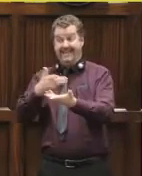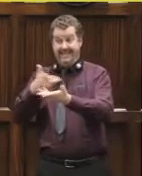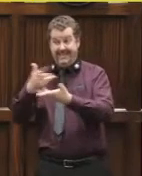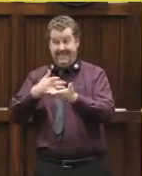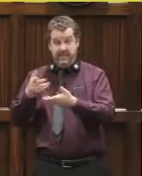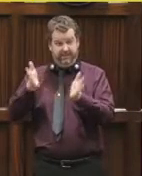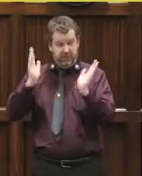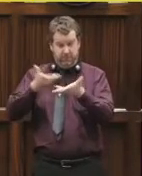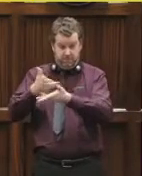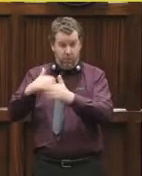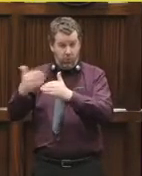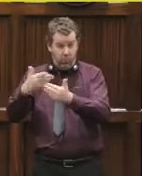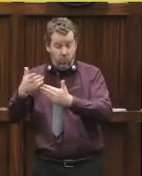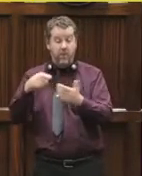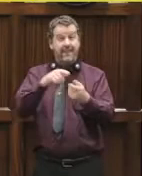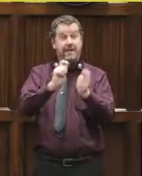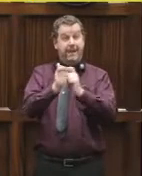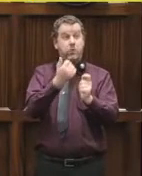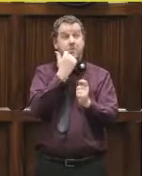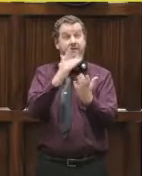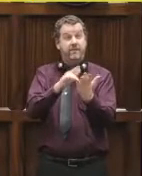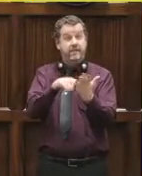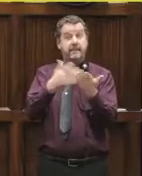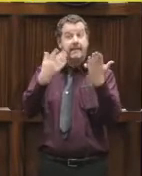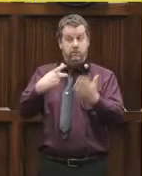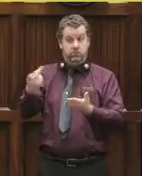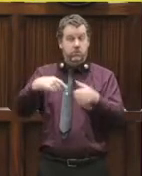this amendment is now an agreed amendment.